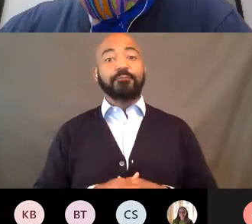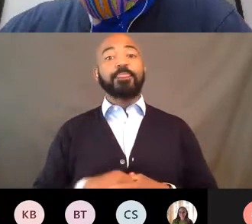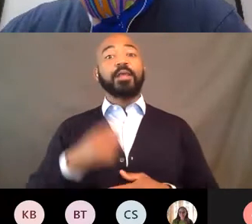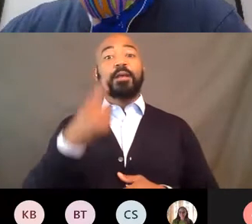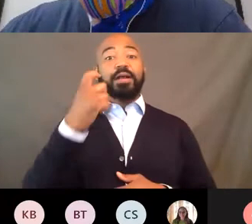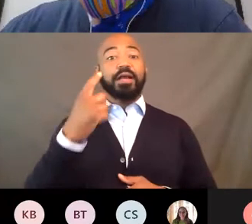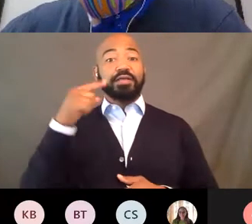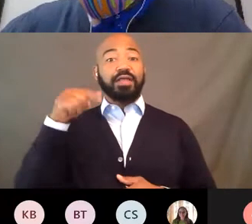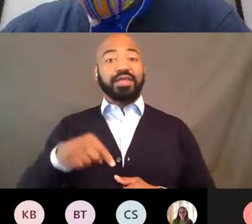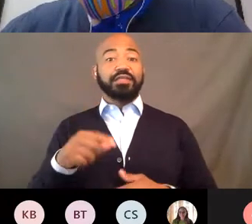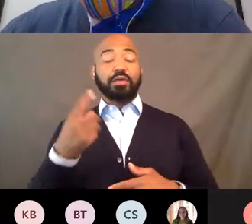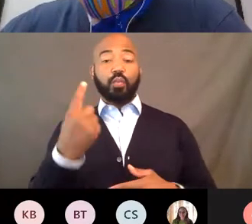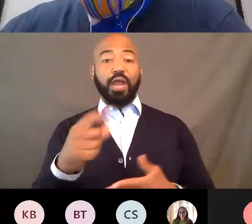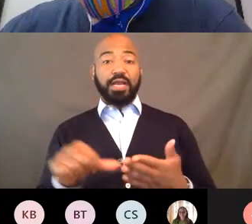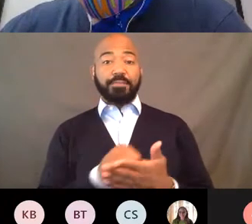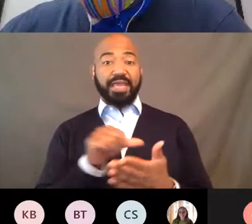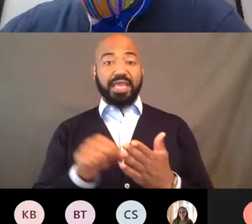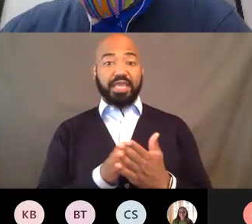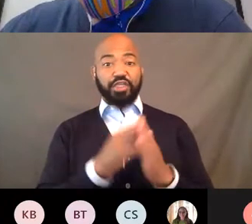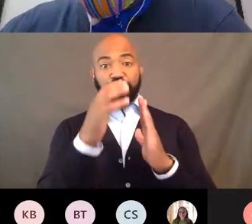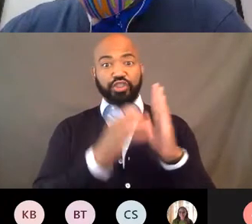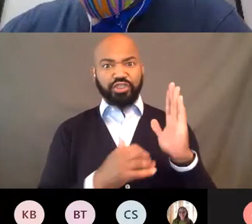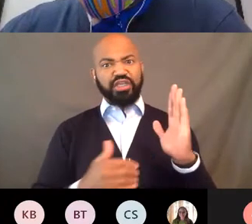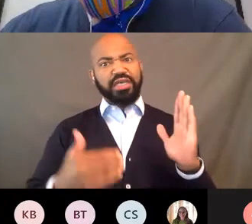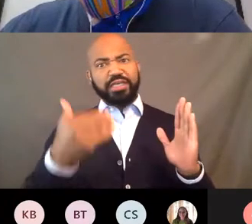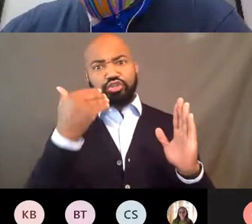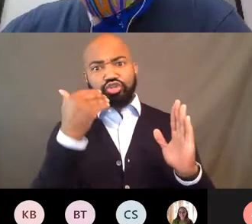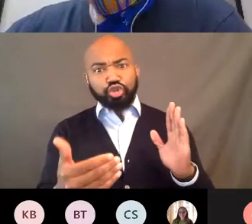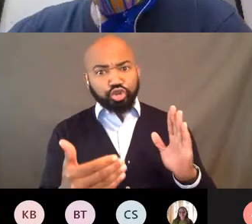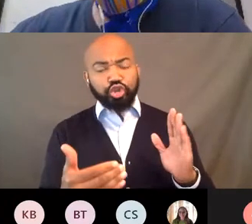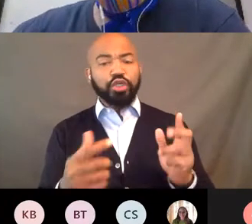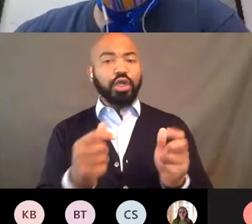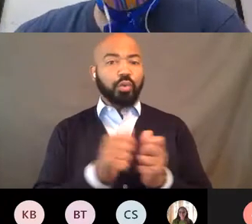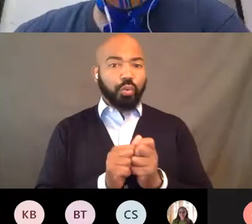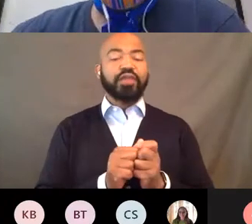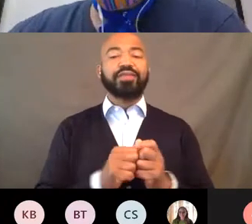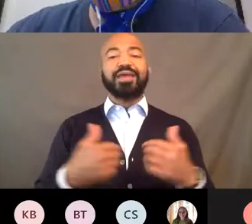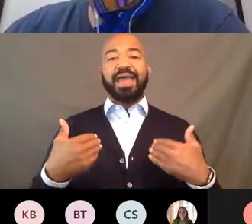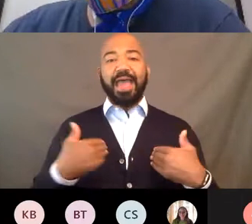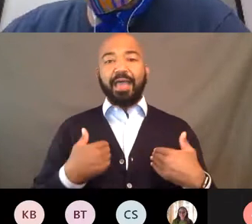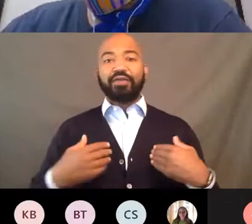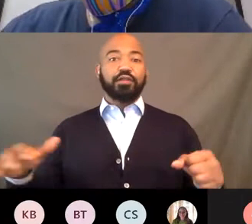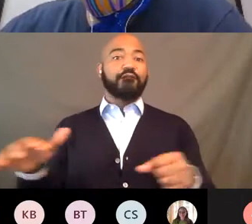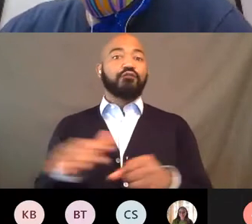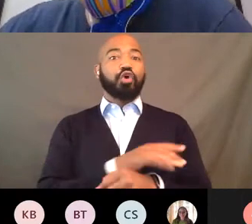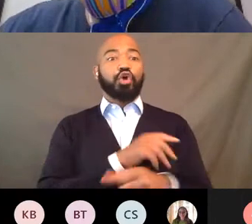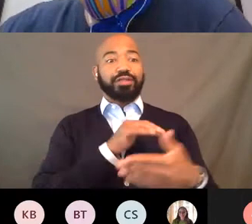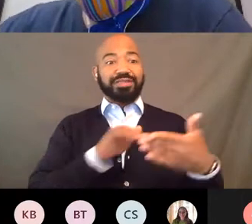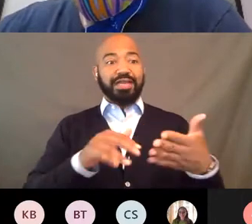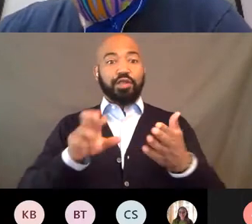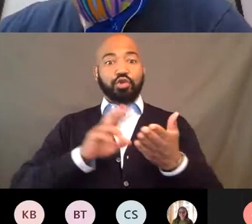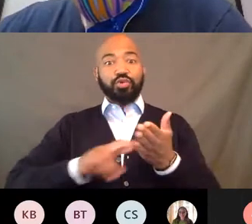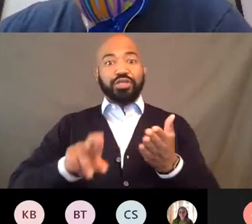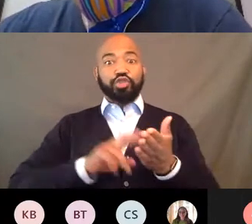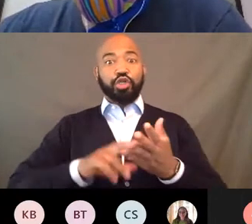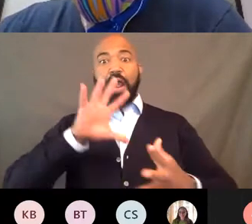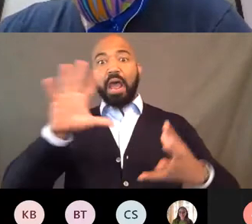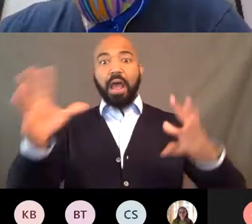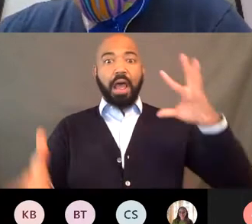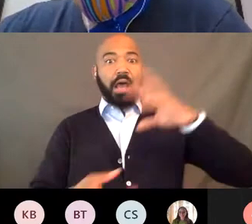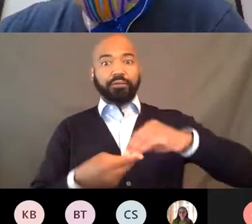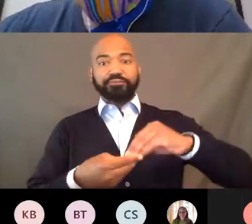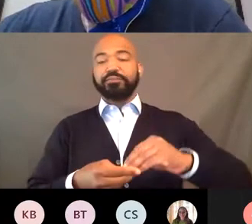this one pager is really good at kind of getting the whole study out, but I think there might be a